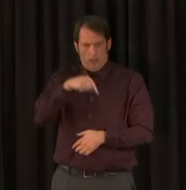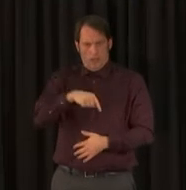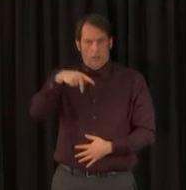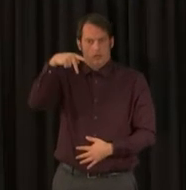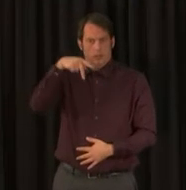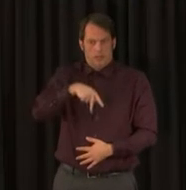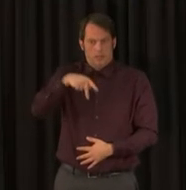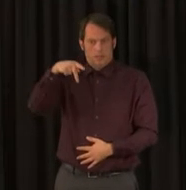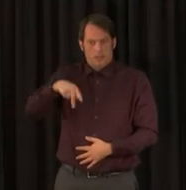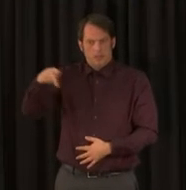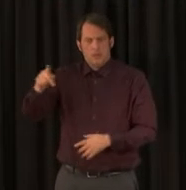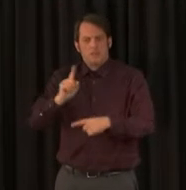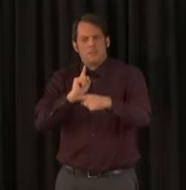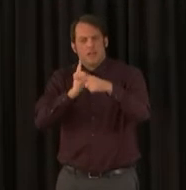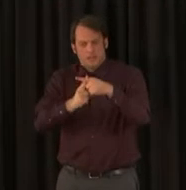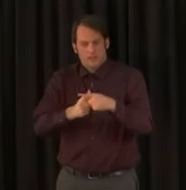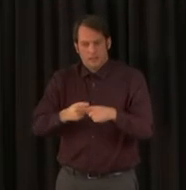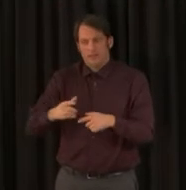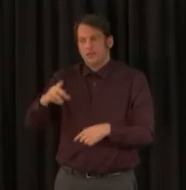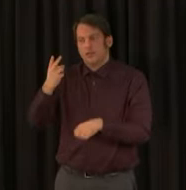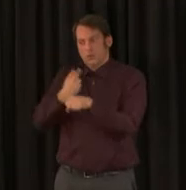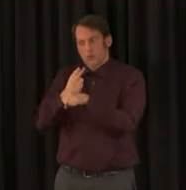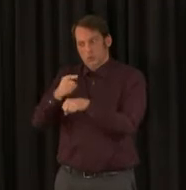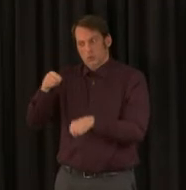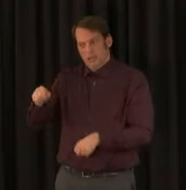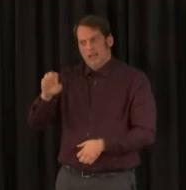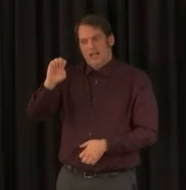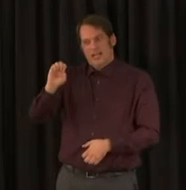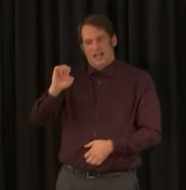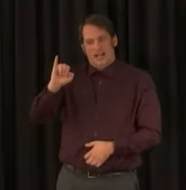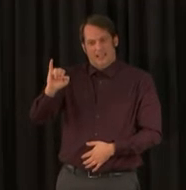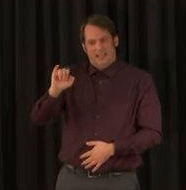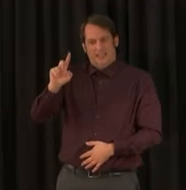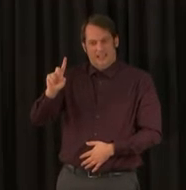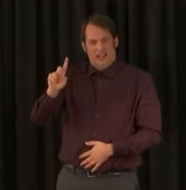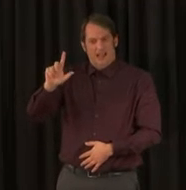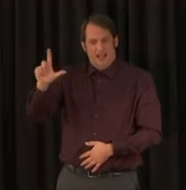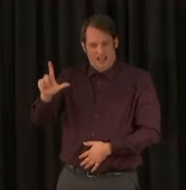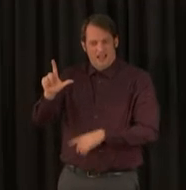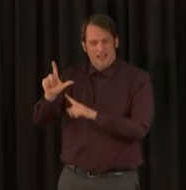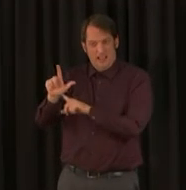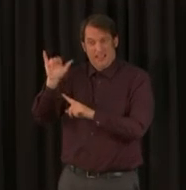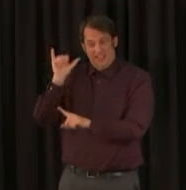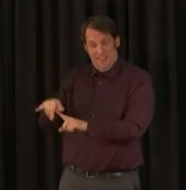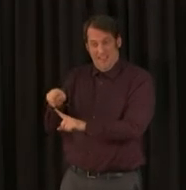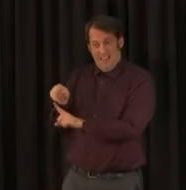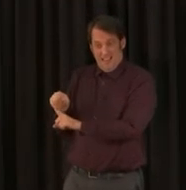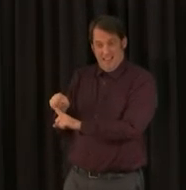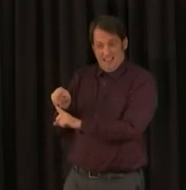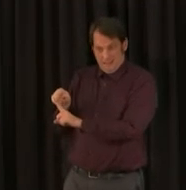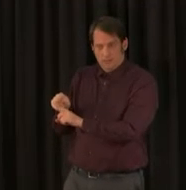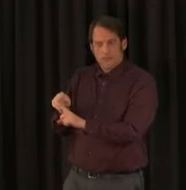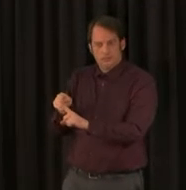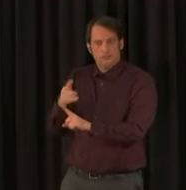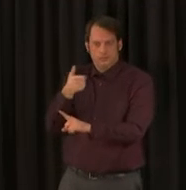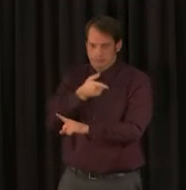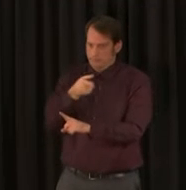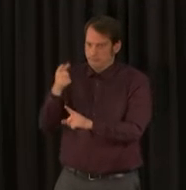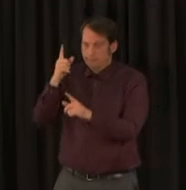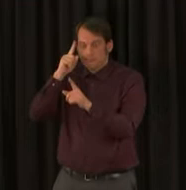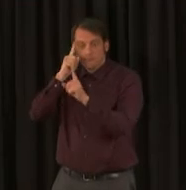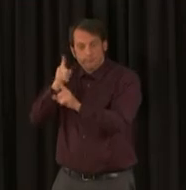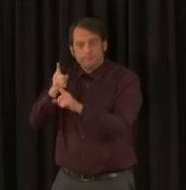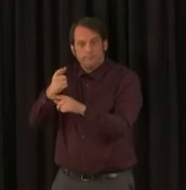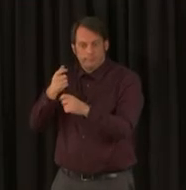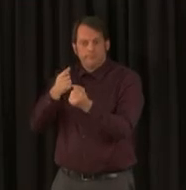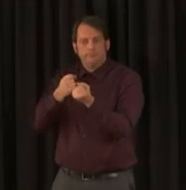the EIDL. And with EIDL this time, EIDL is actually being targeted to businesses that